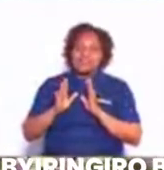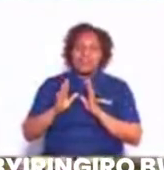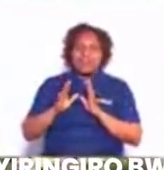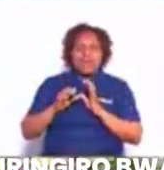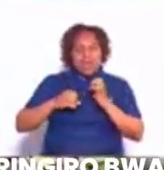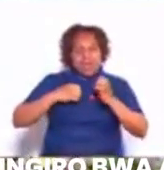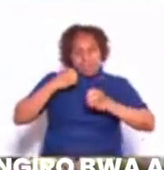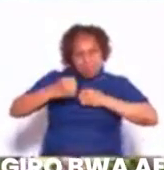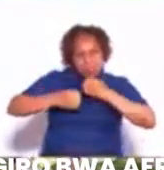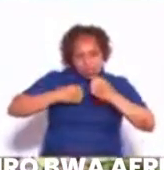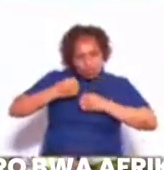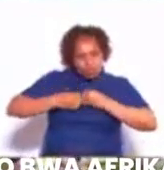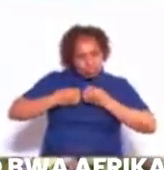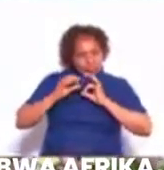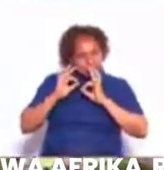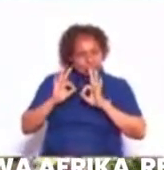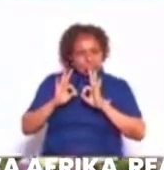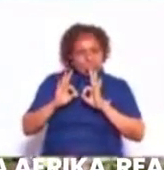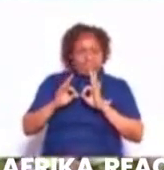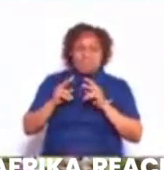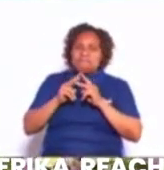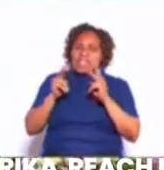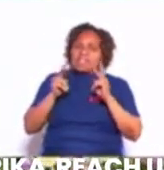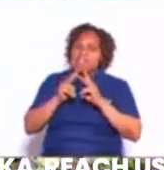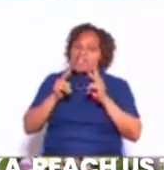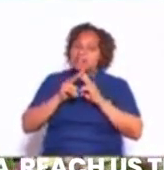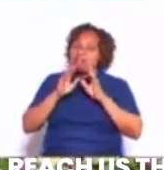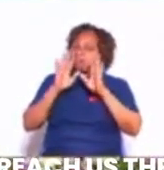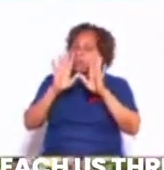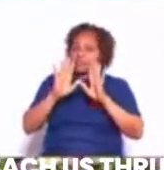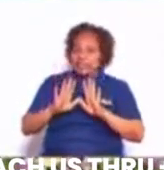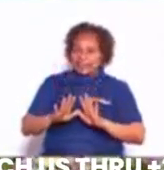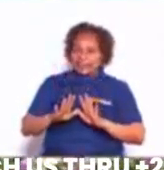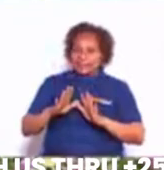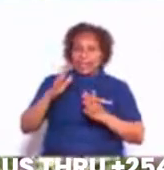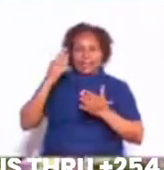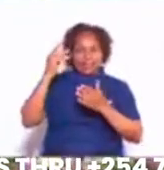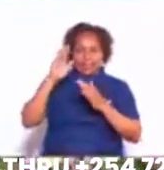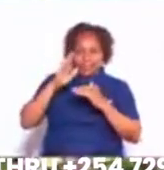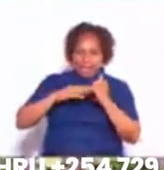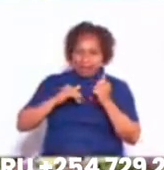Emotional intelligence is very important than IQ.